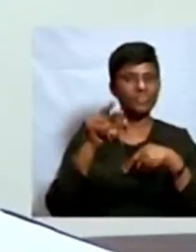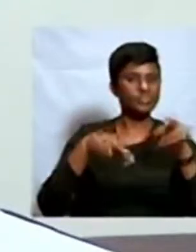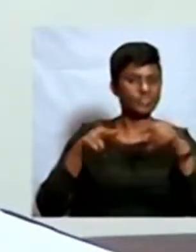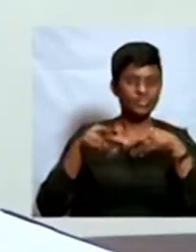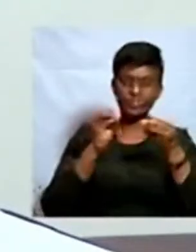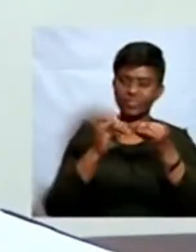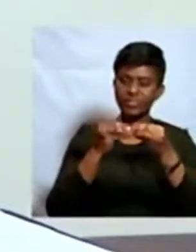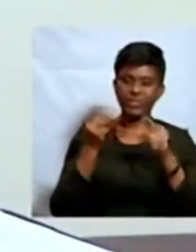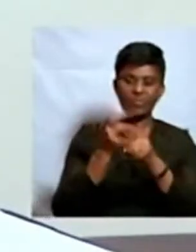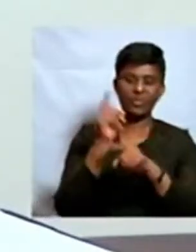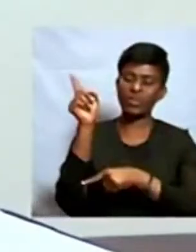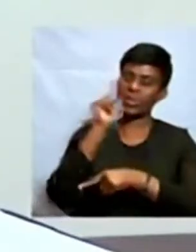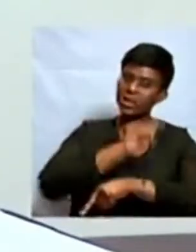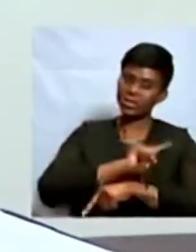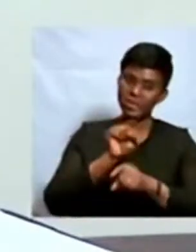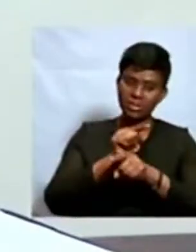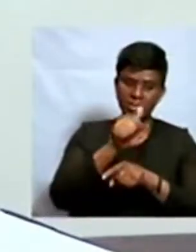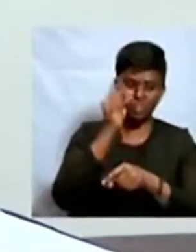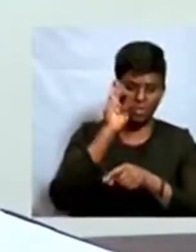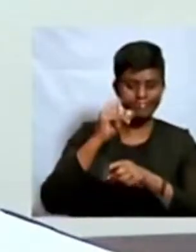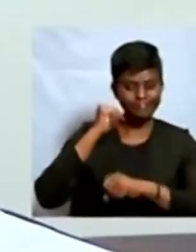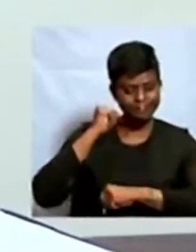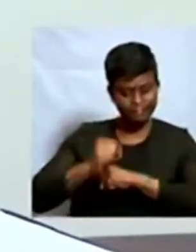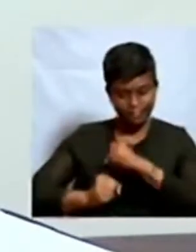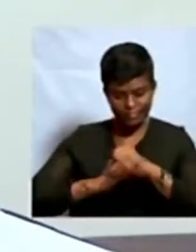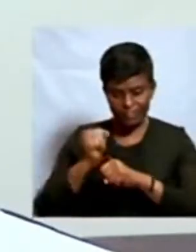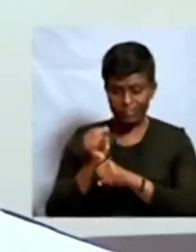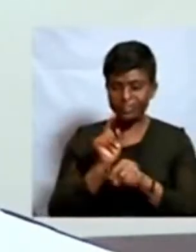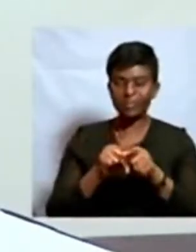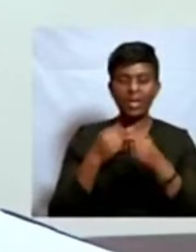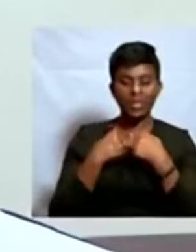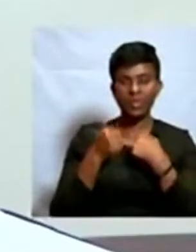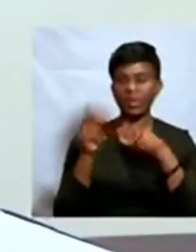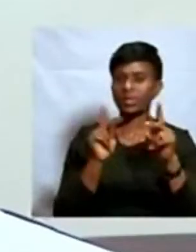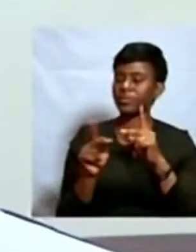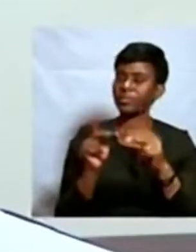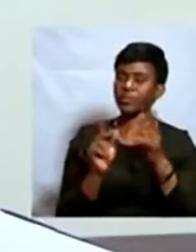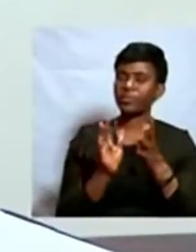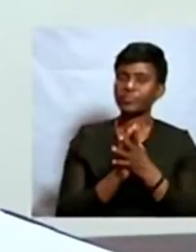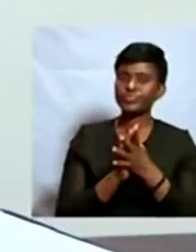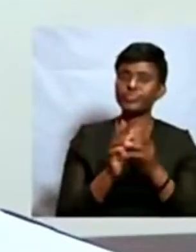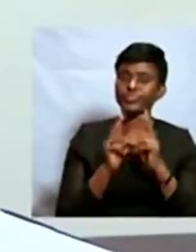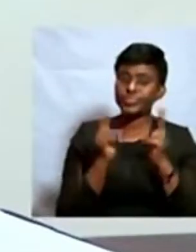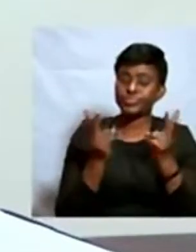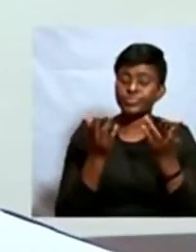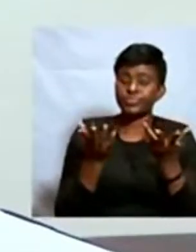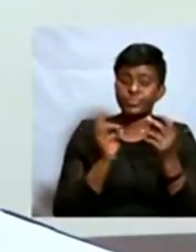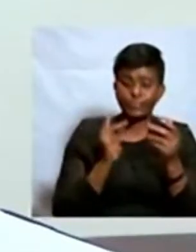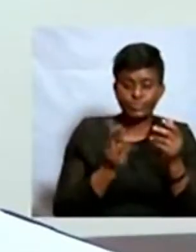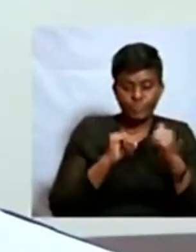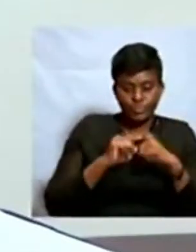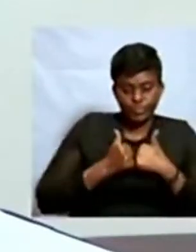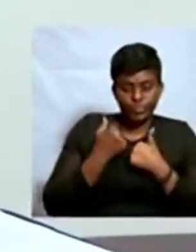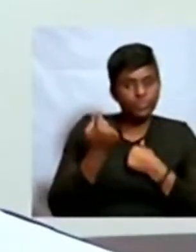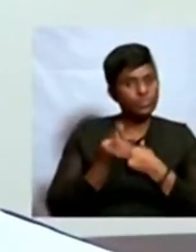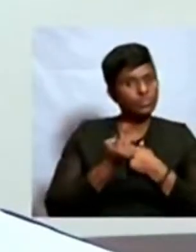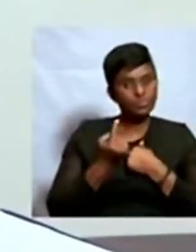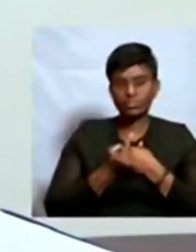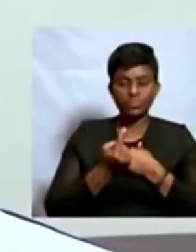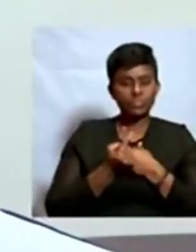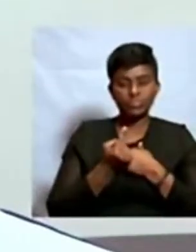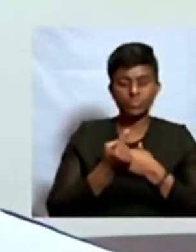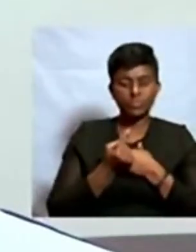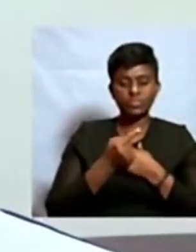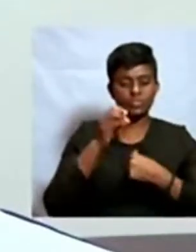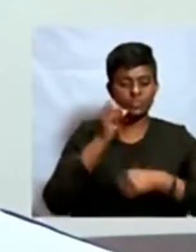from day one, and they will be struggling to get passengers. So we are basically